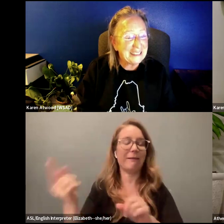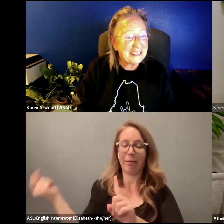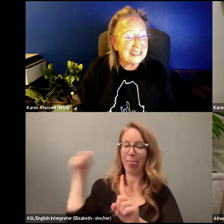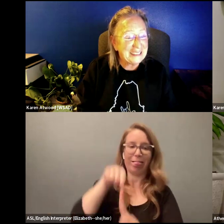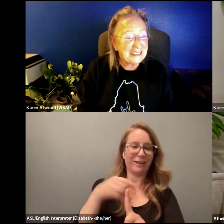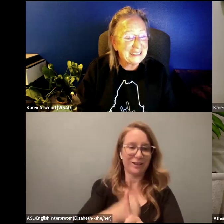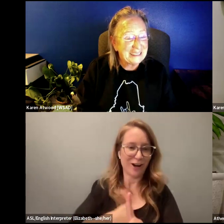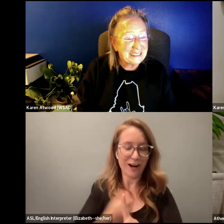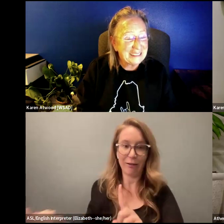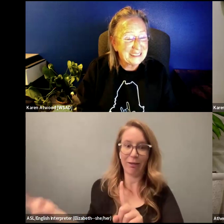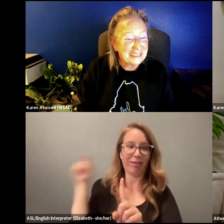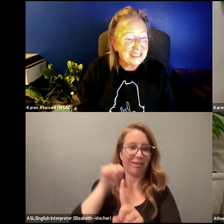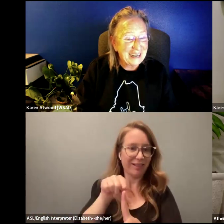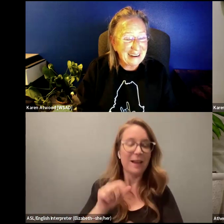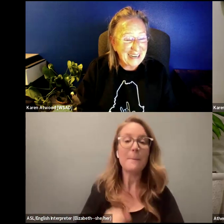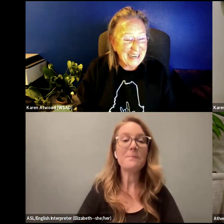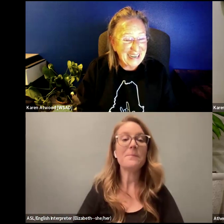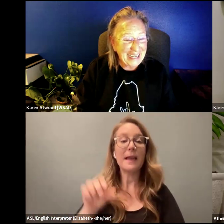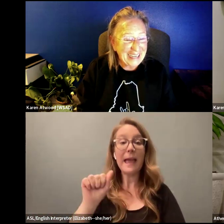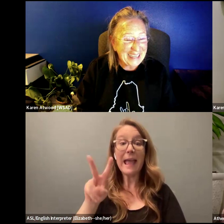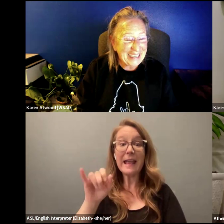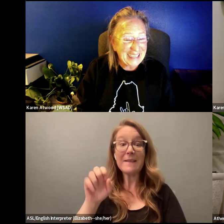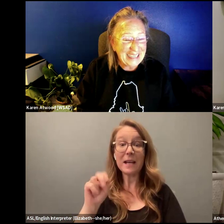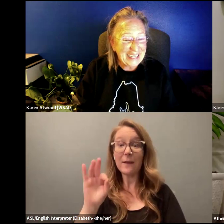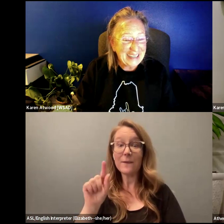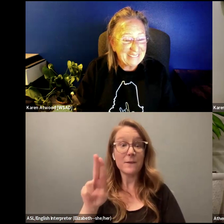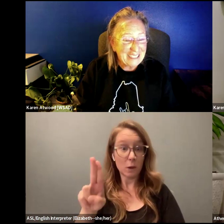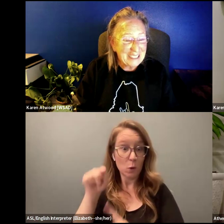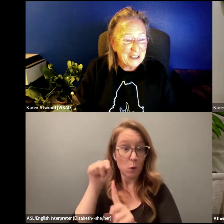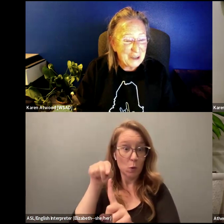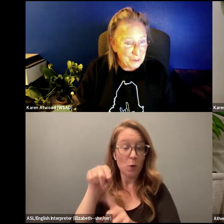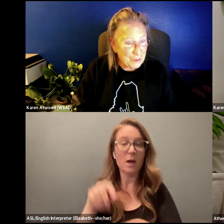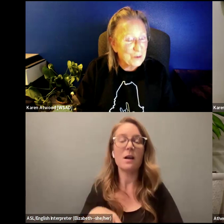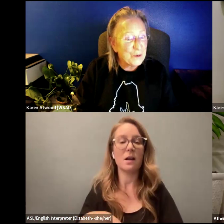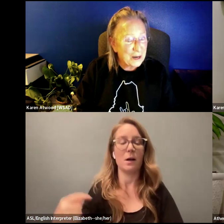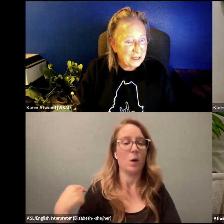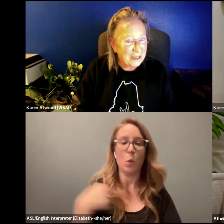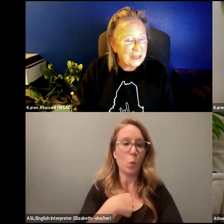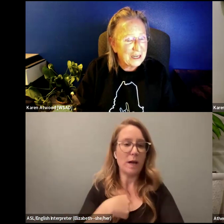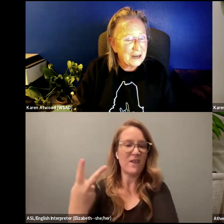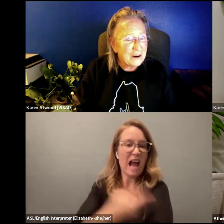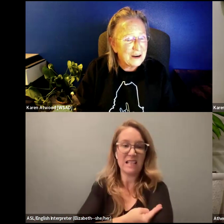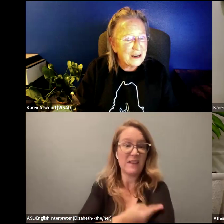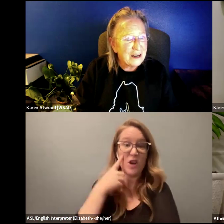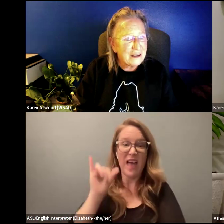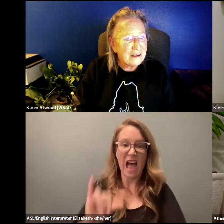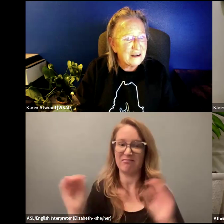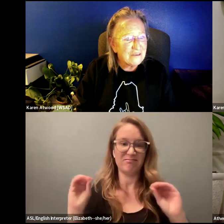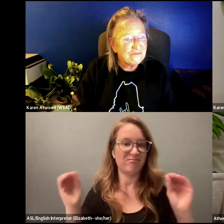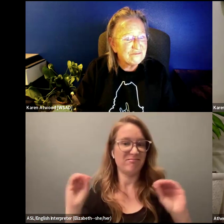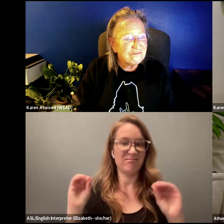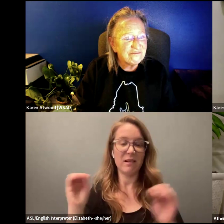sorry. The avian flu we are not vaccinated against it, and it's